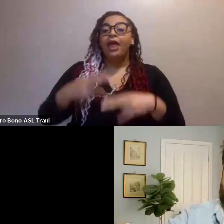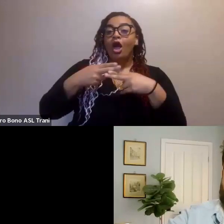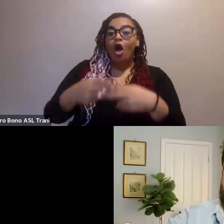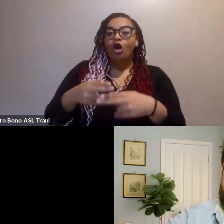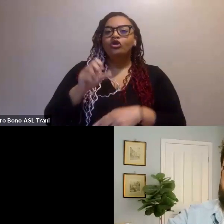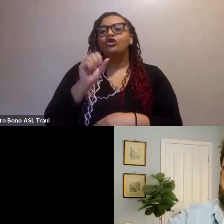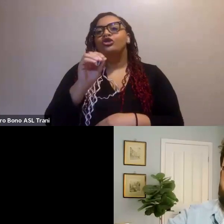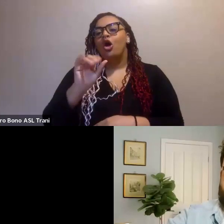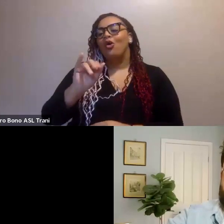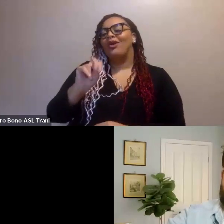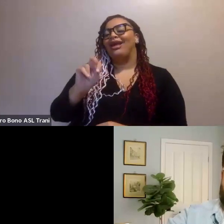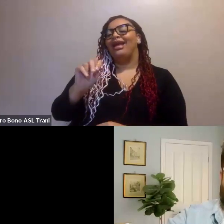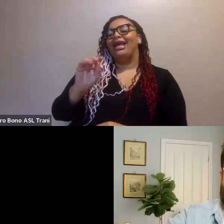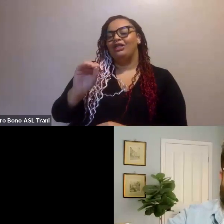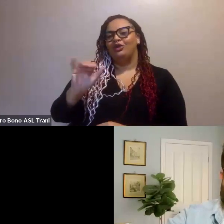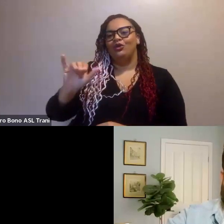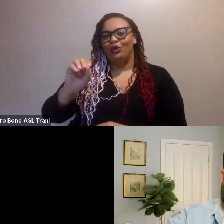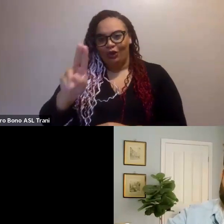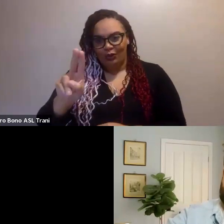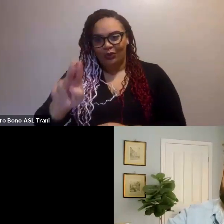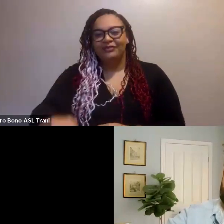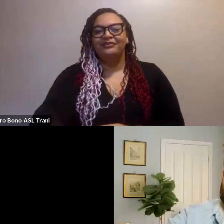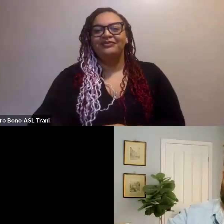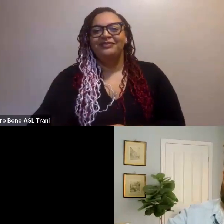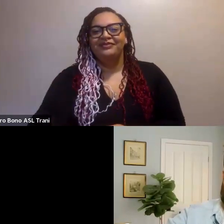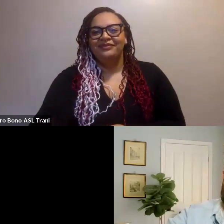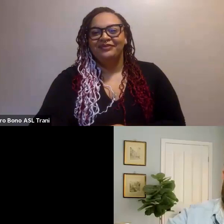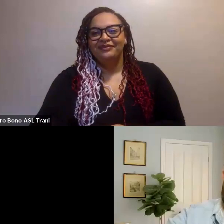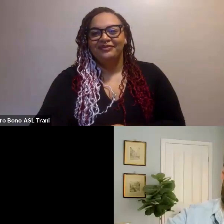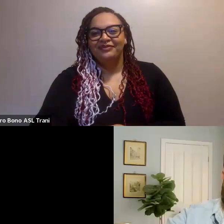You. Yeah. Ron Blakely. Thank you.